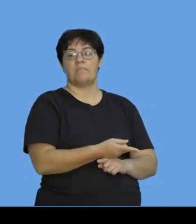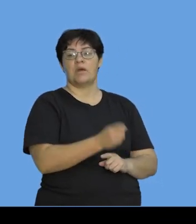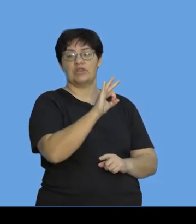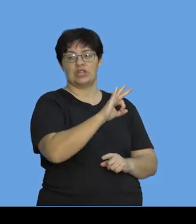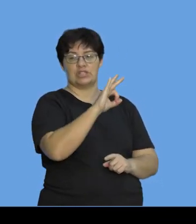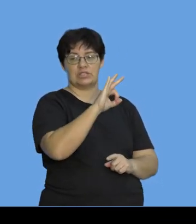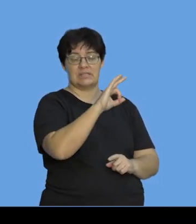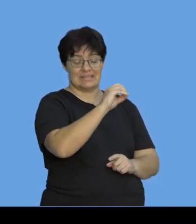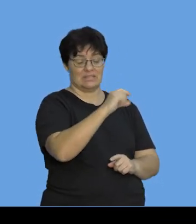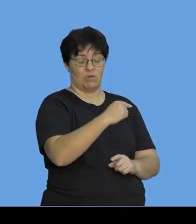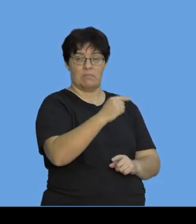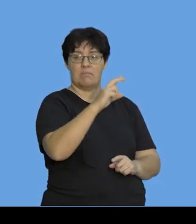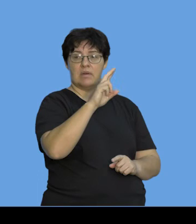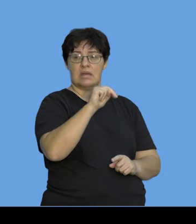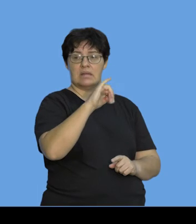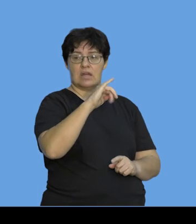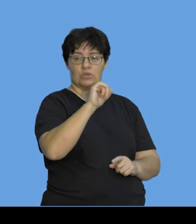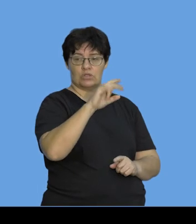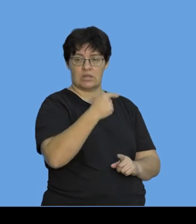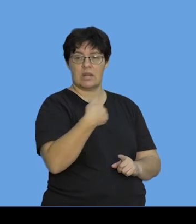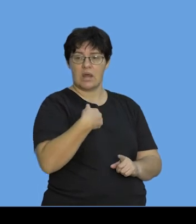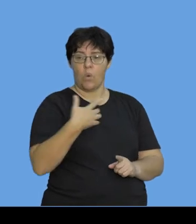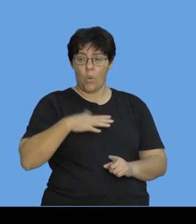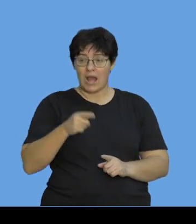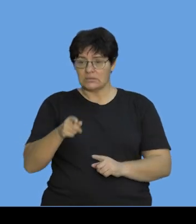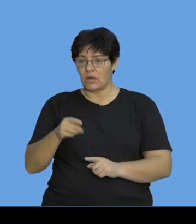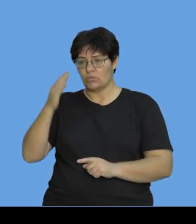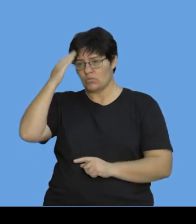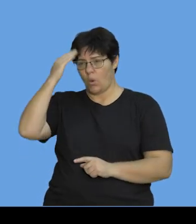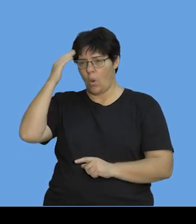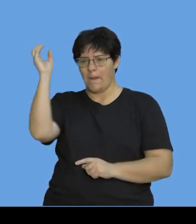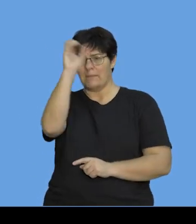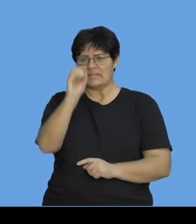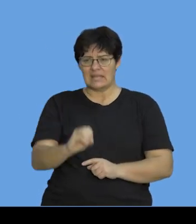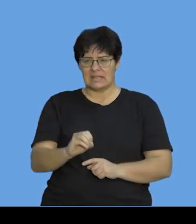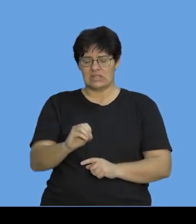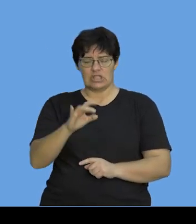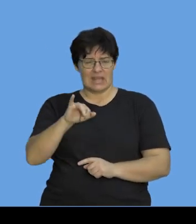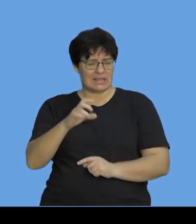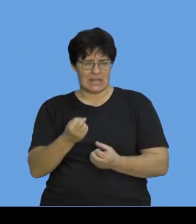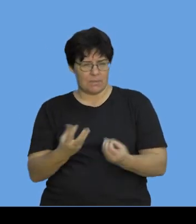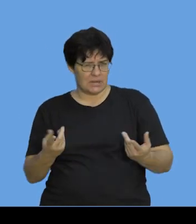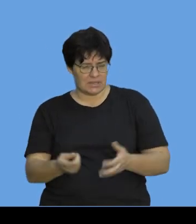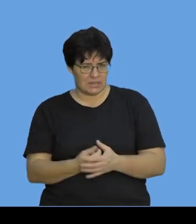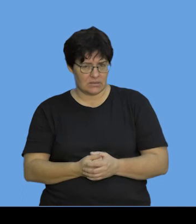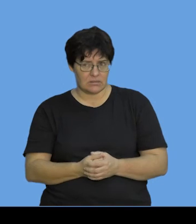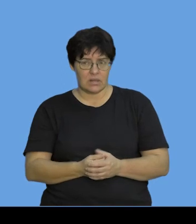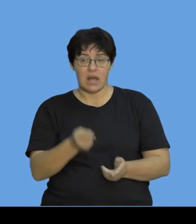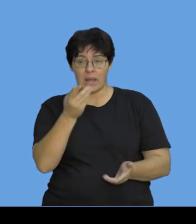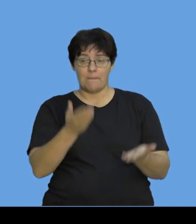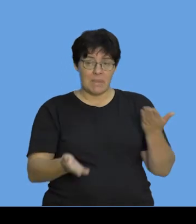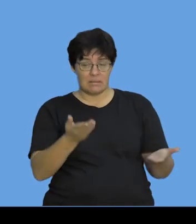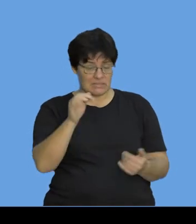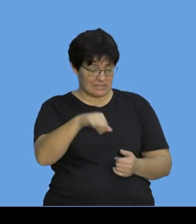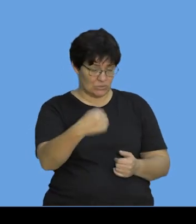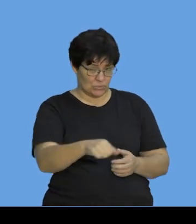percentage yield of ammonia in this case, right? So we would ask ourselves, is the equation balanced? Yes or no? It's